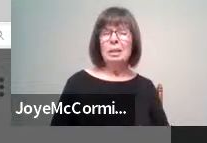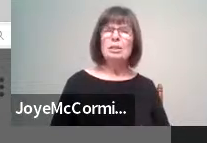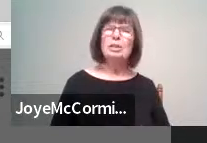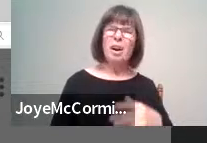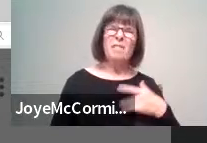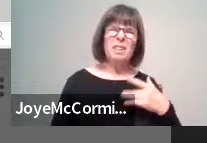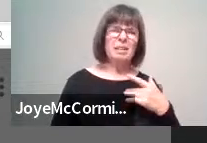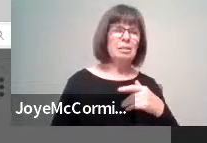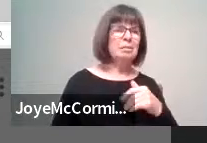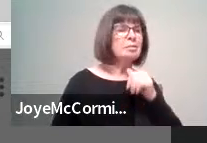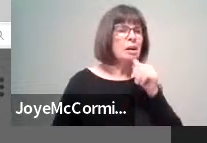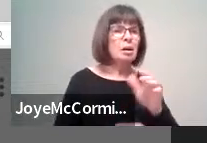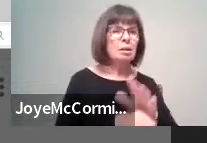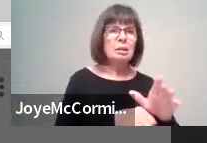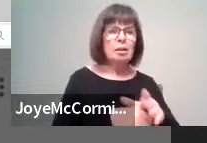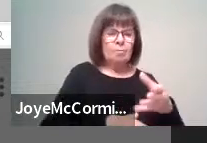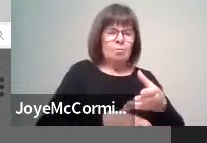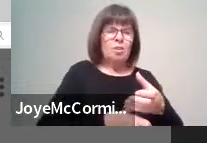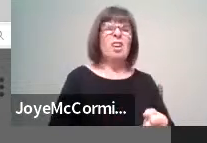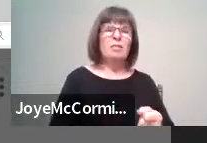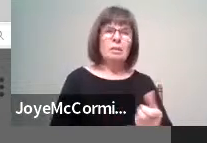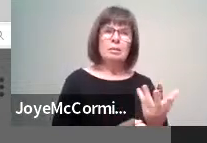confidence in